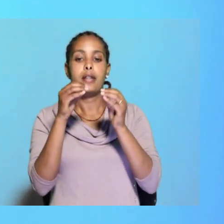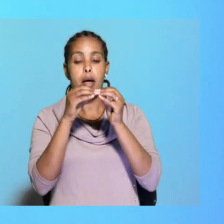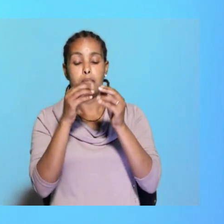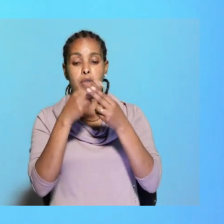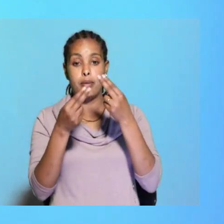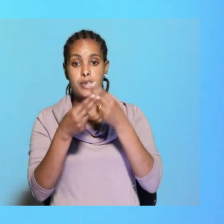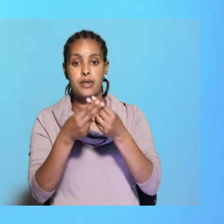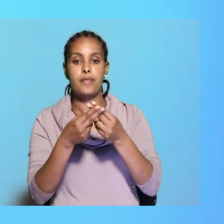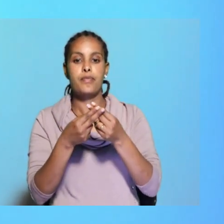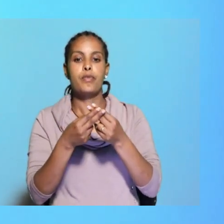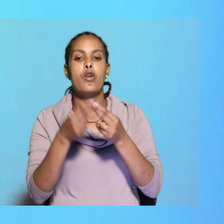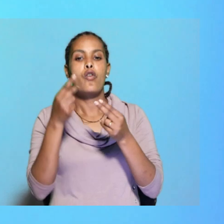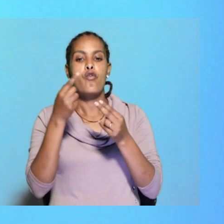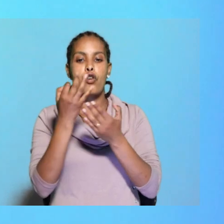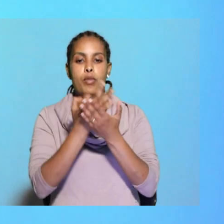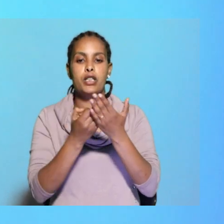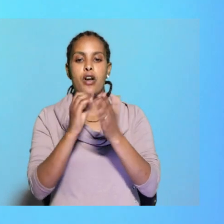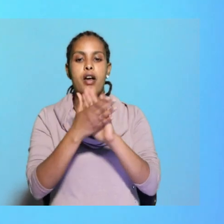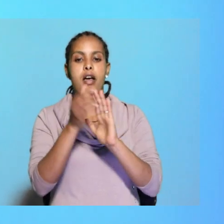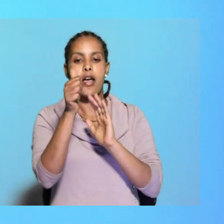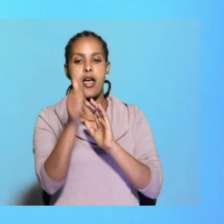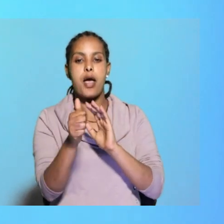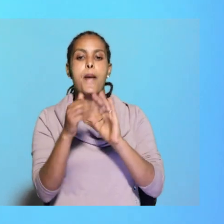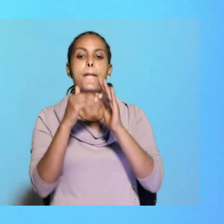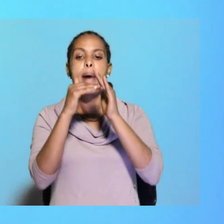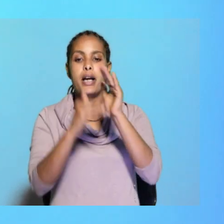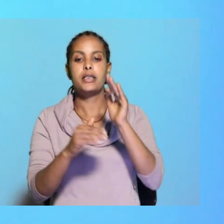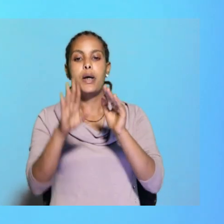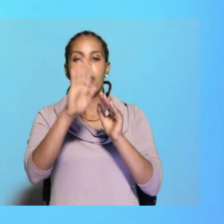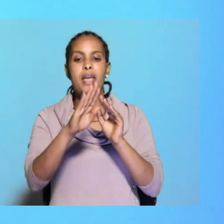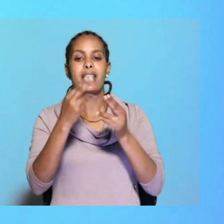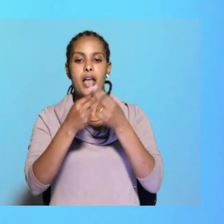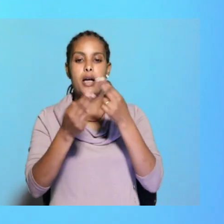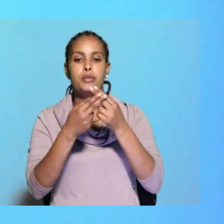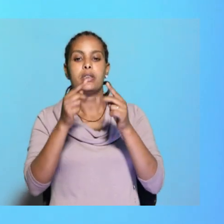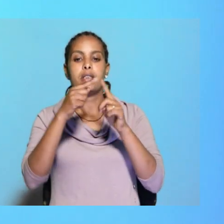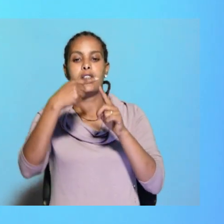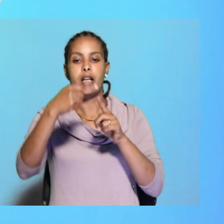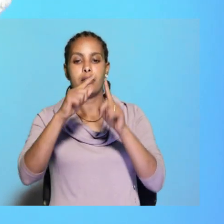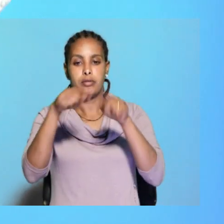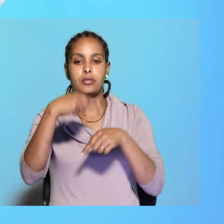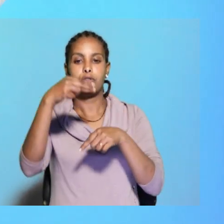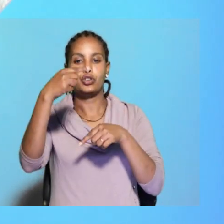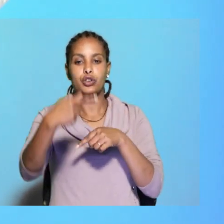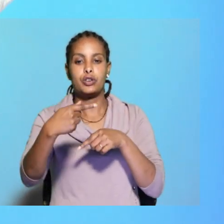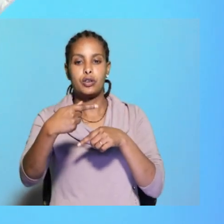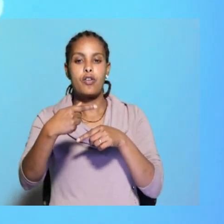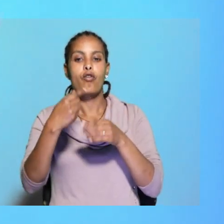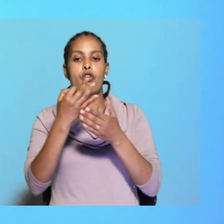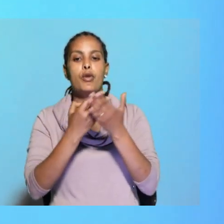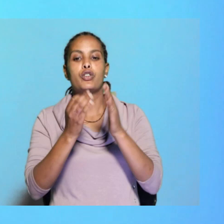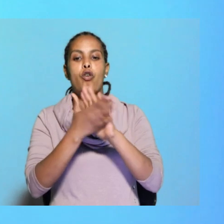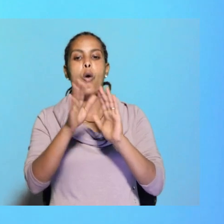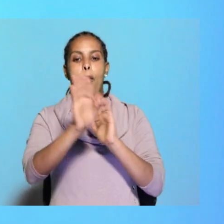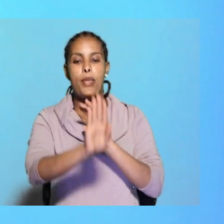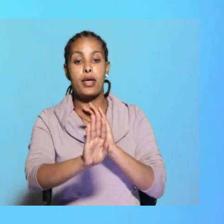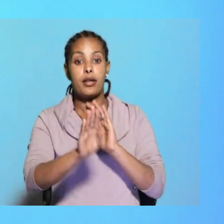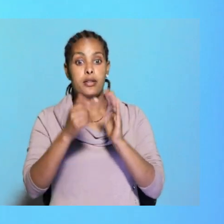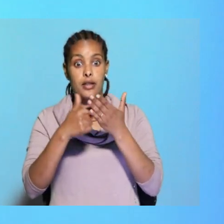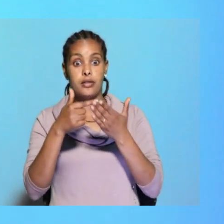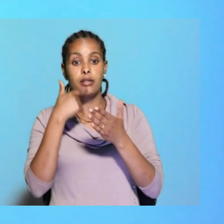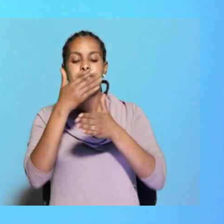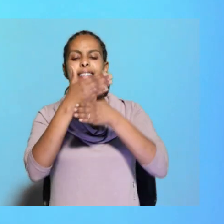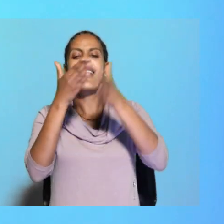G naught formation of N minus B times delta G naught formation of B. Note that